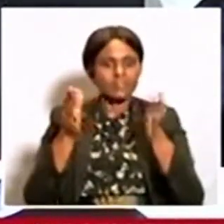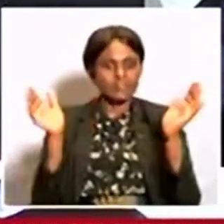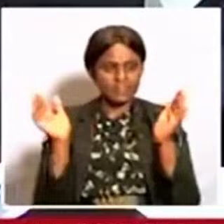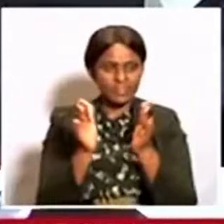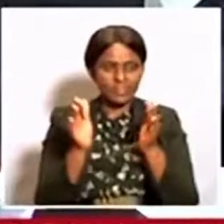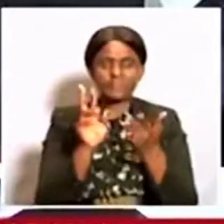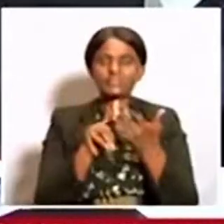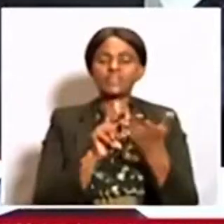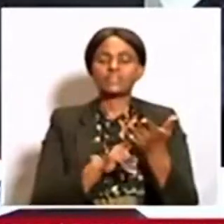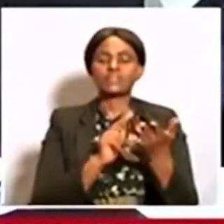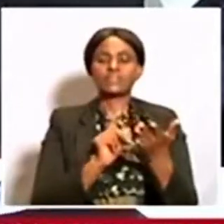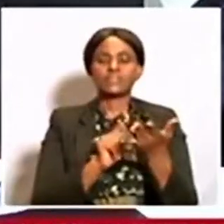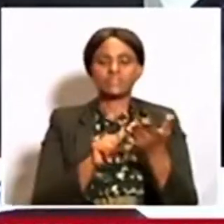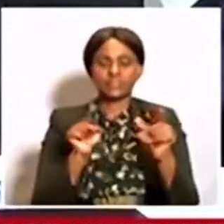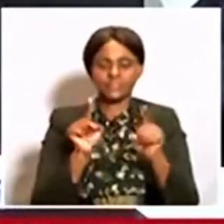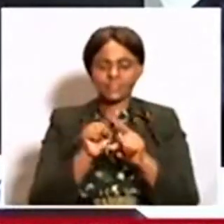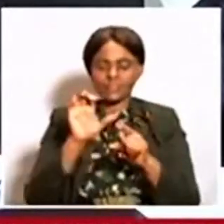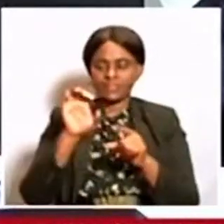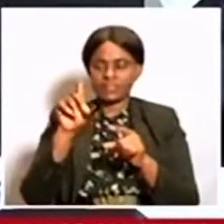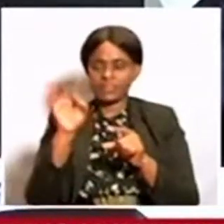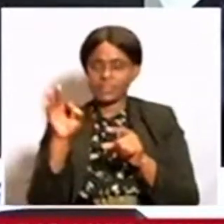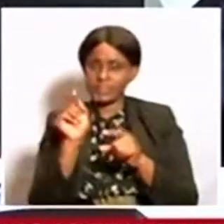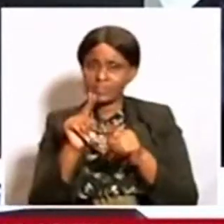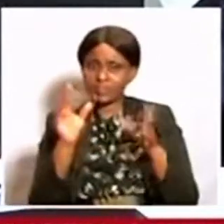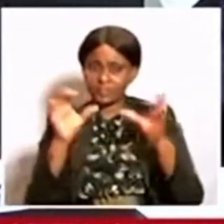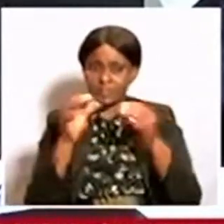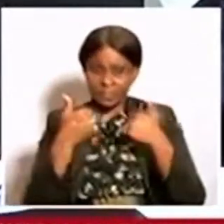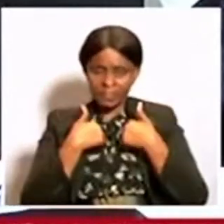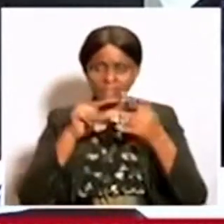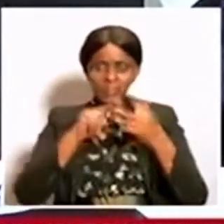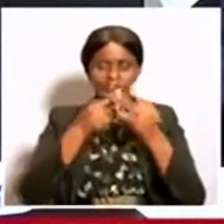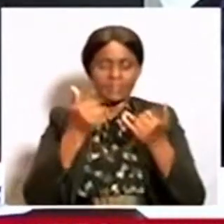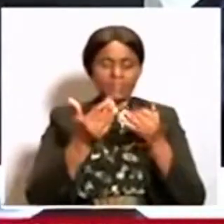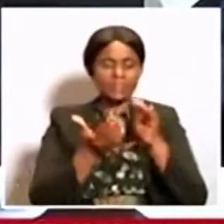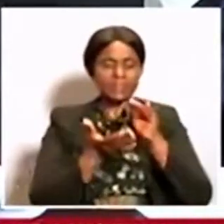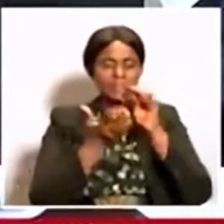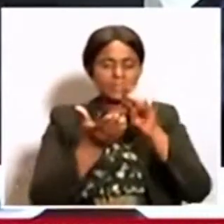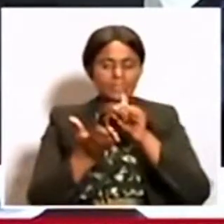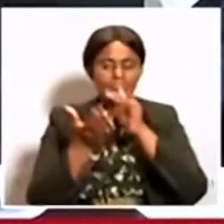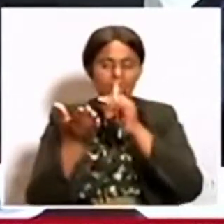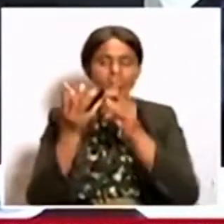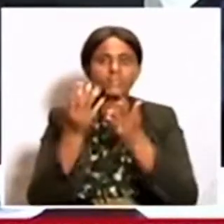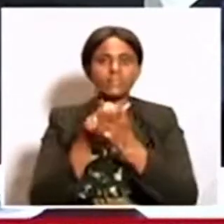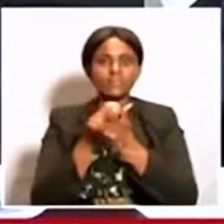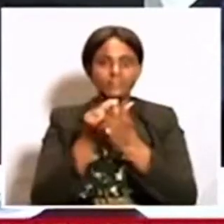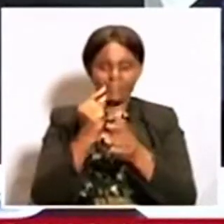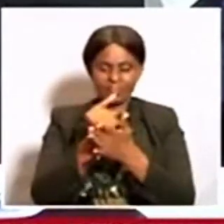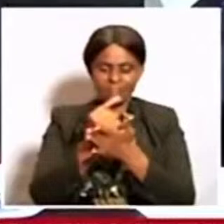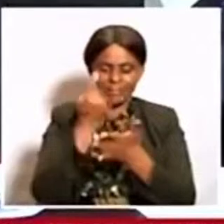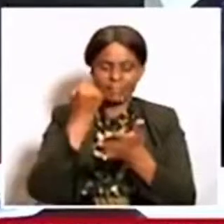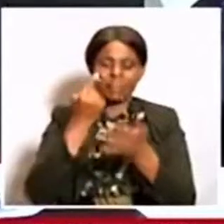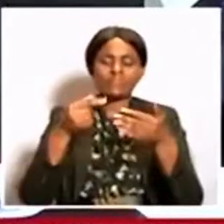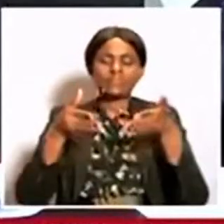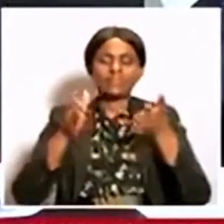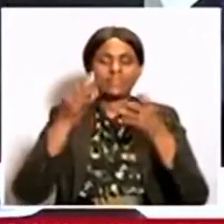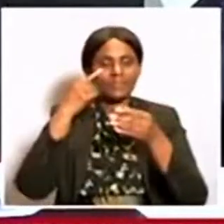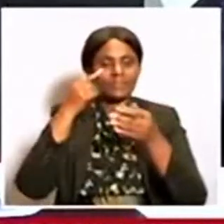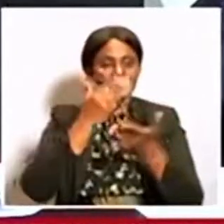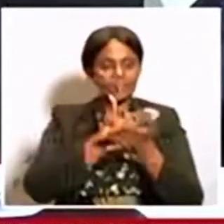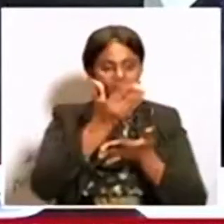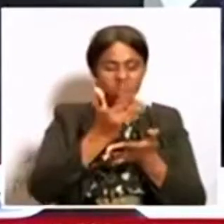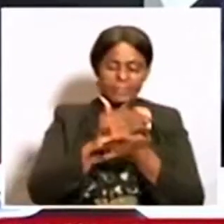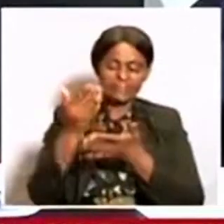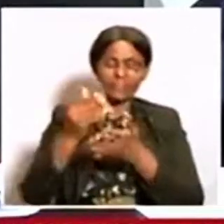summarized report, the CDF committee has now started allocating funds at once to allow for procurement